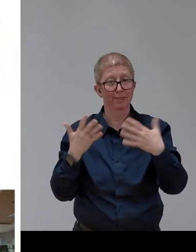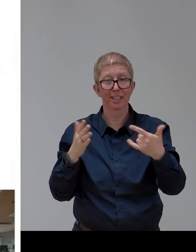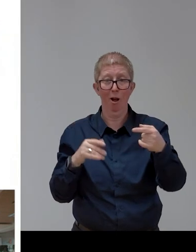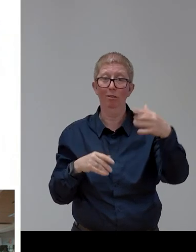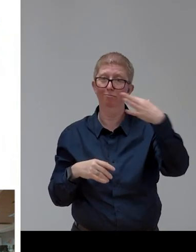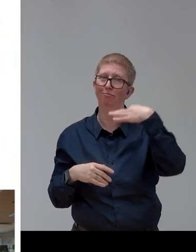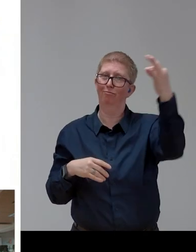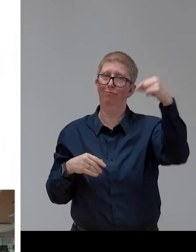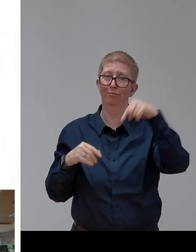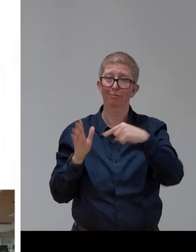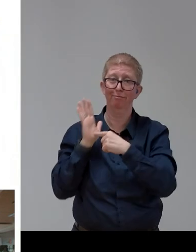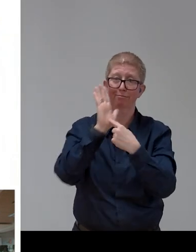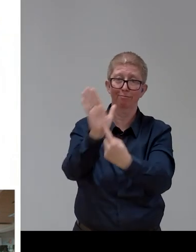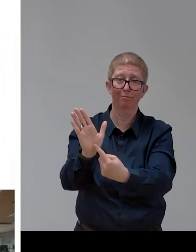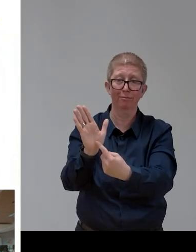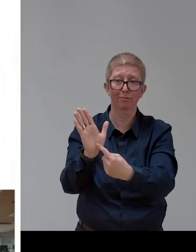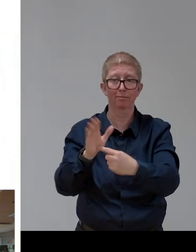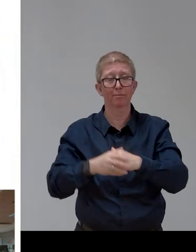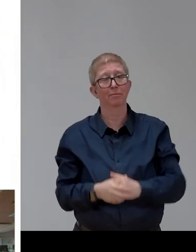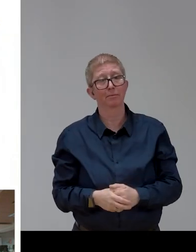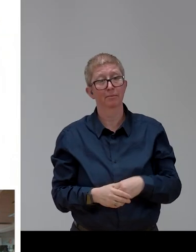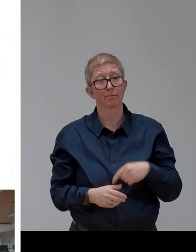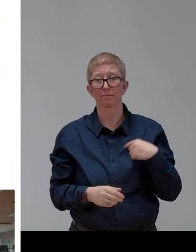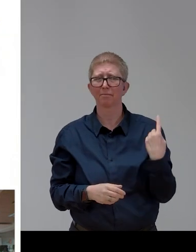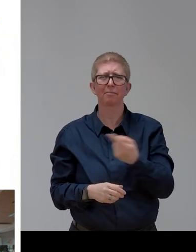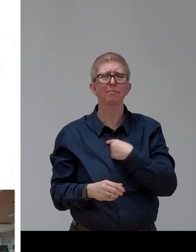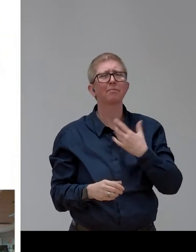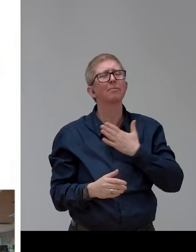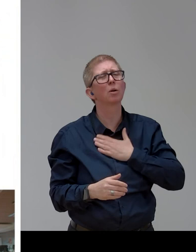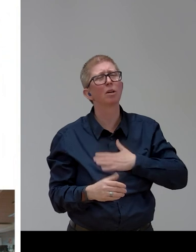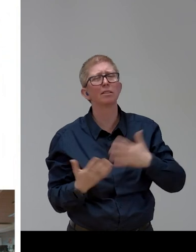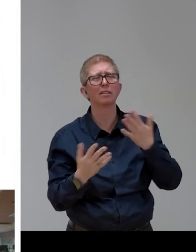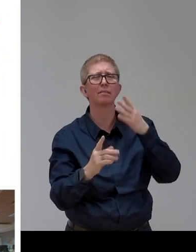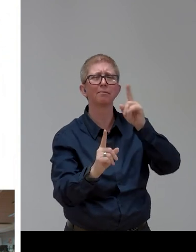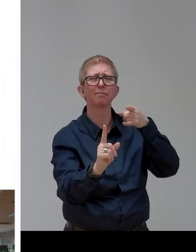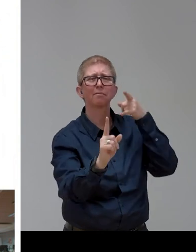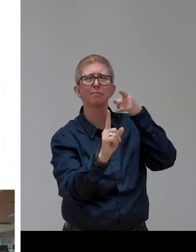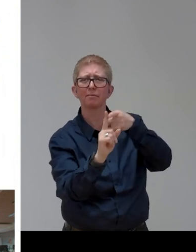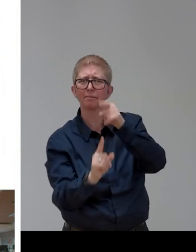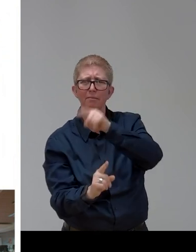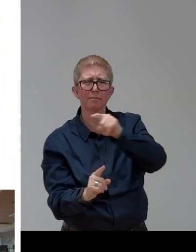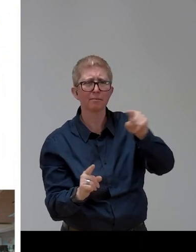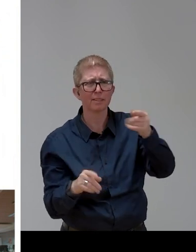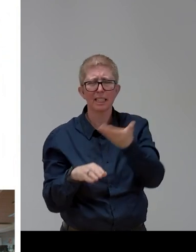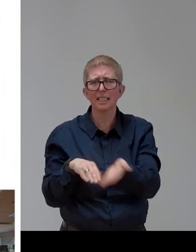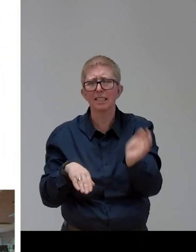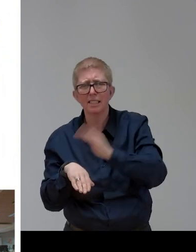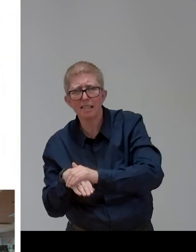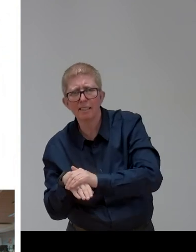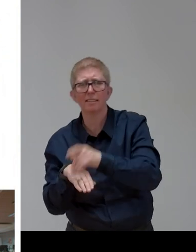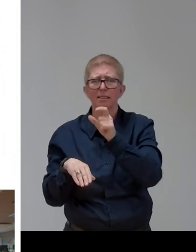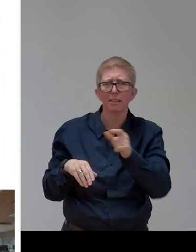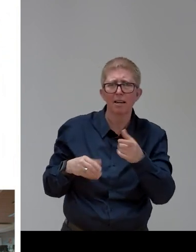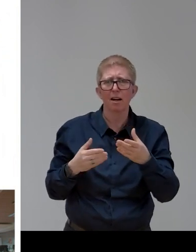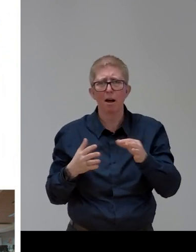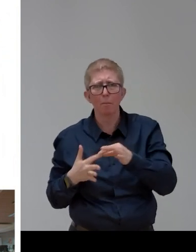purpose objective is to provide a group of professionals from one or more entities in Chile with the necessary knowledge and material to carry